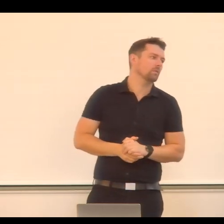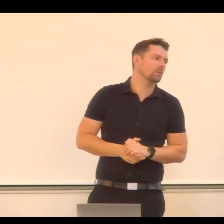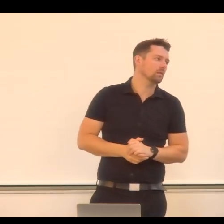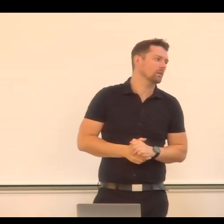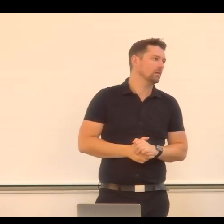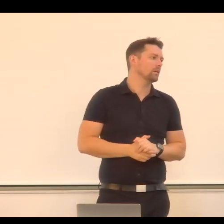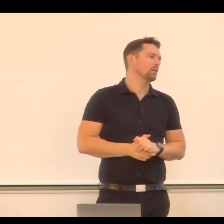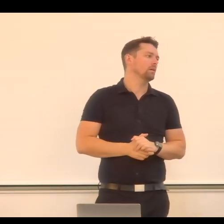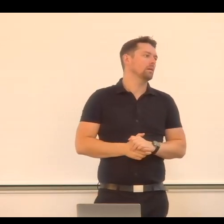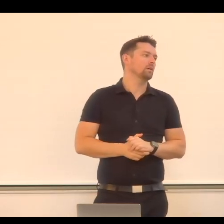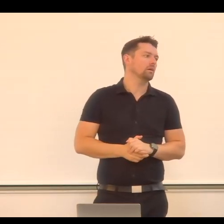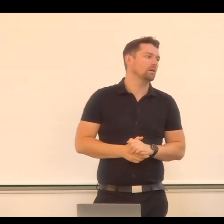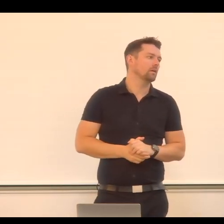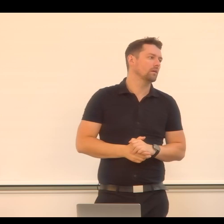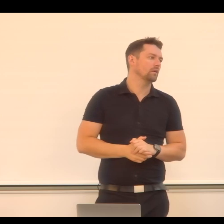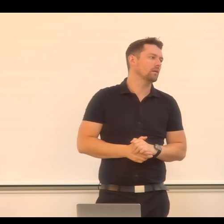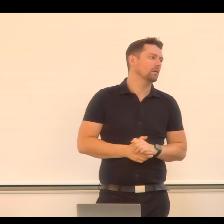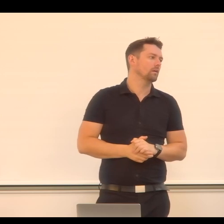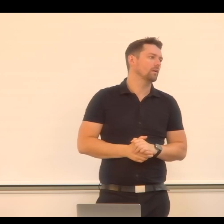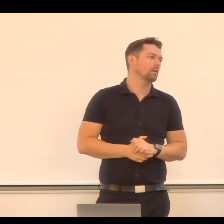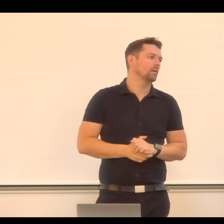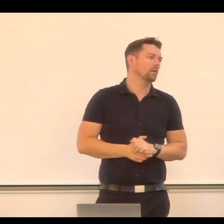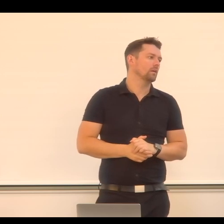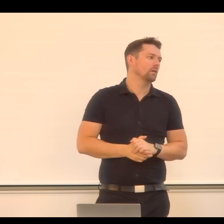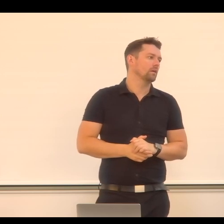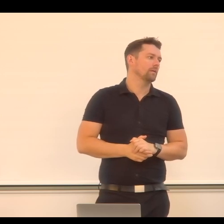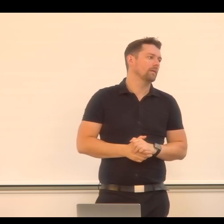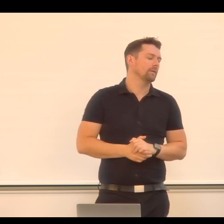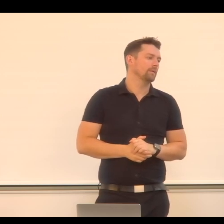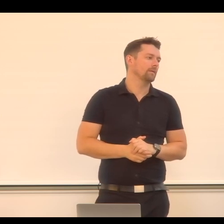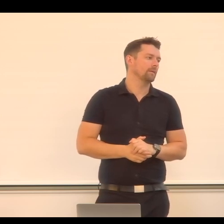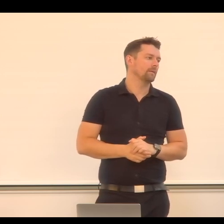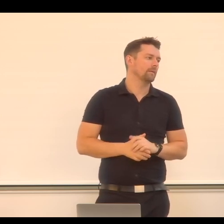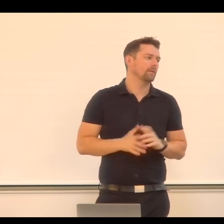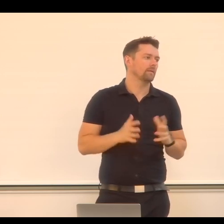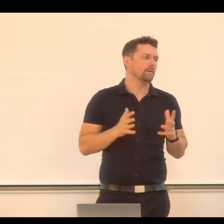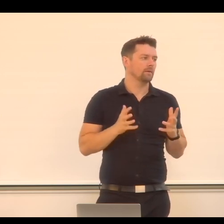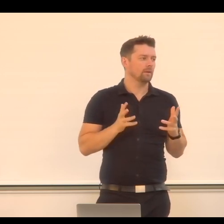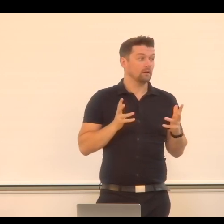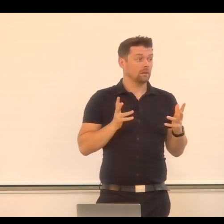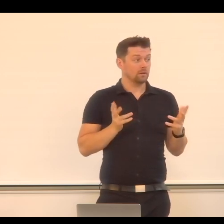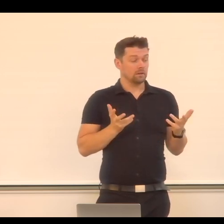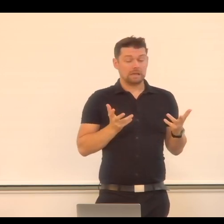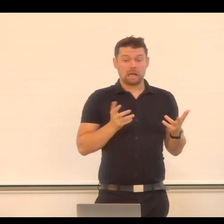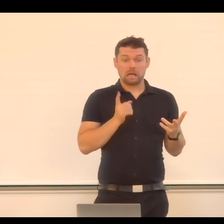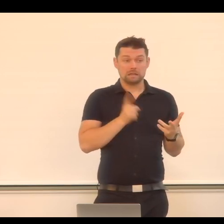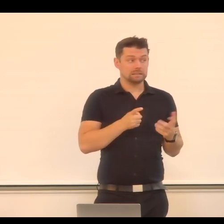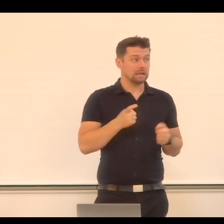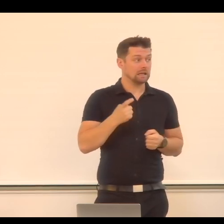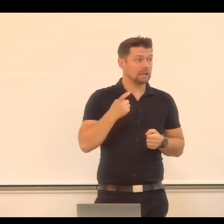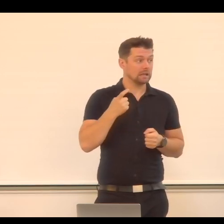continuing from the previous question by the previous participant, so is it a bit easier to